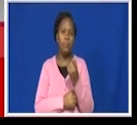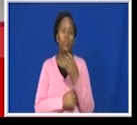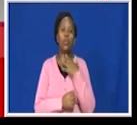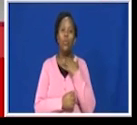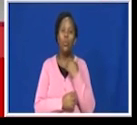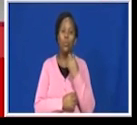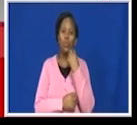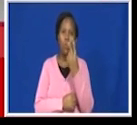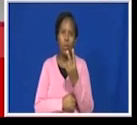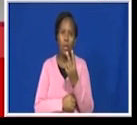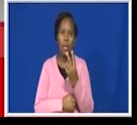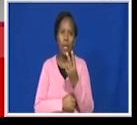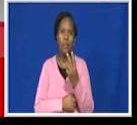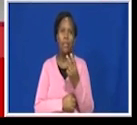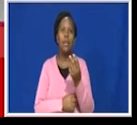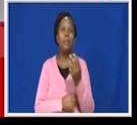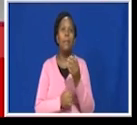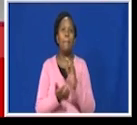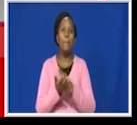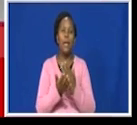to look at that particular part.